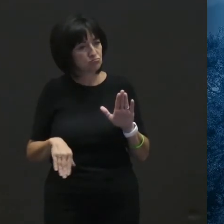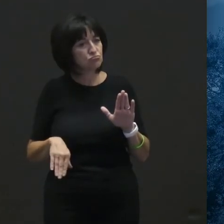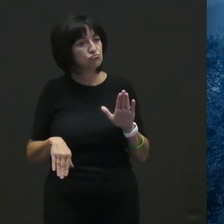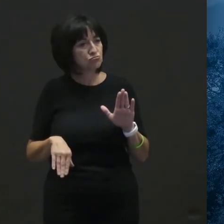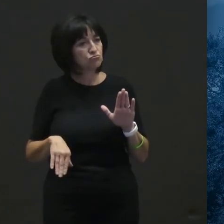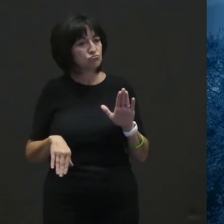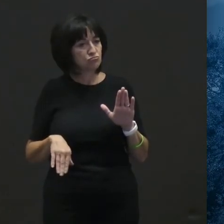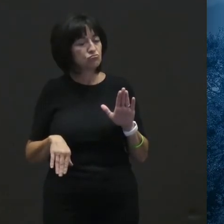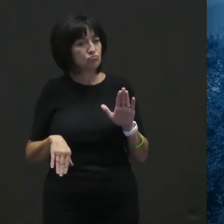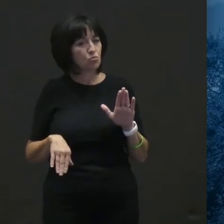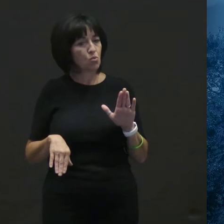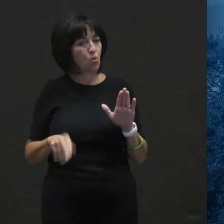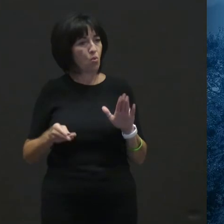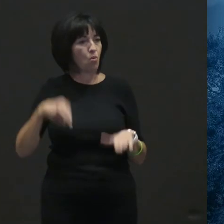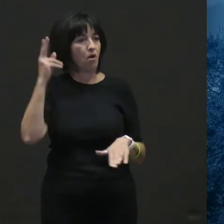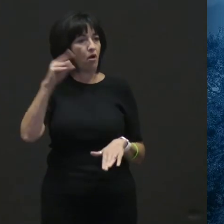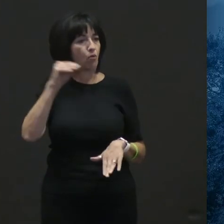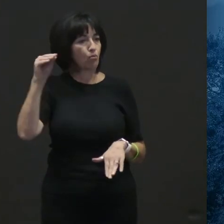are Latino.